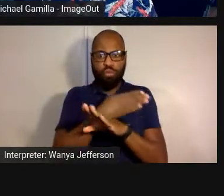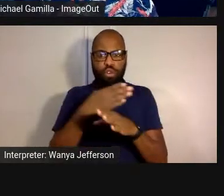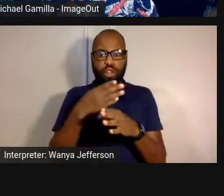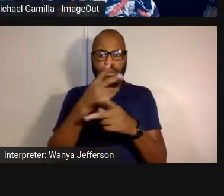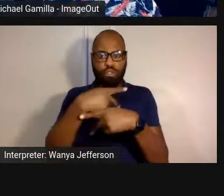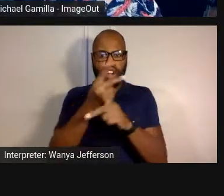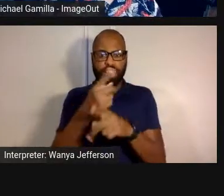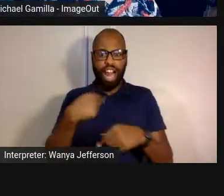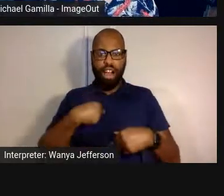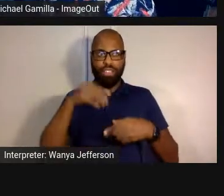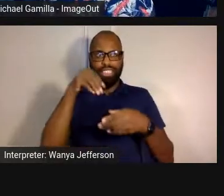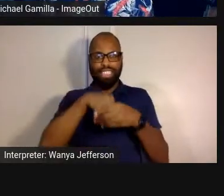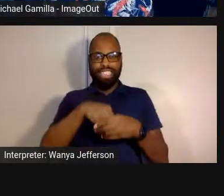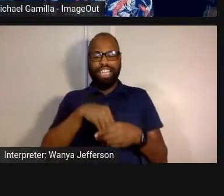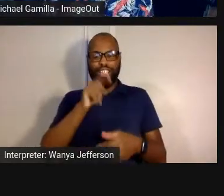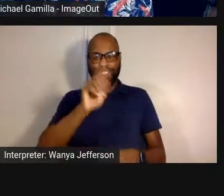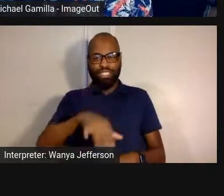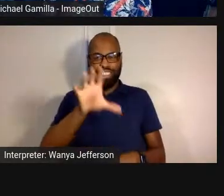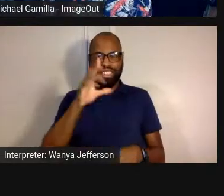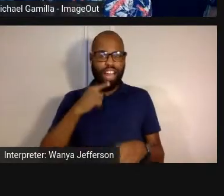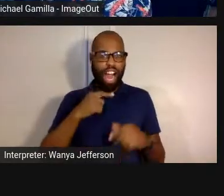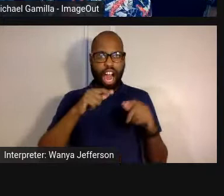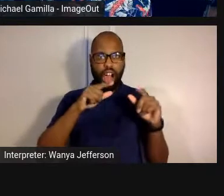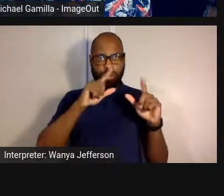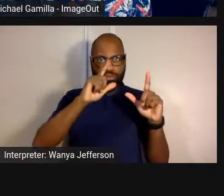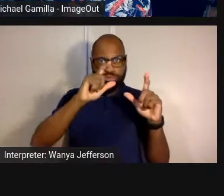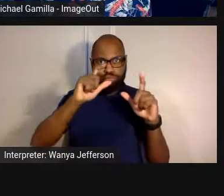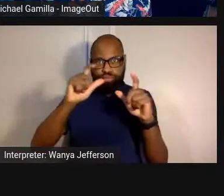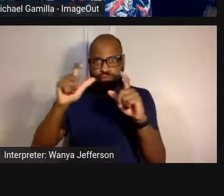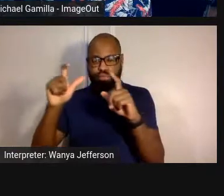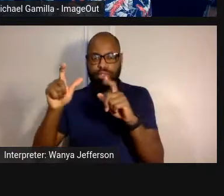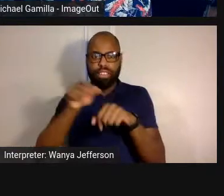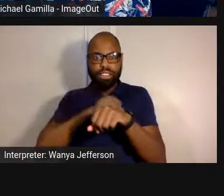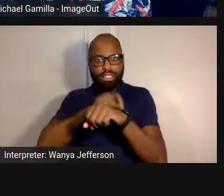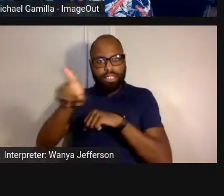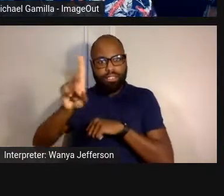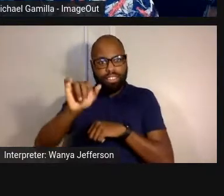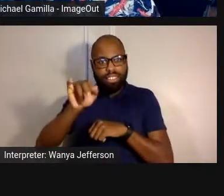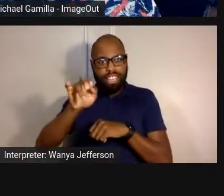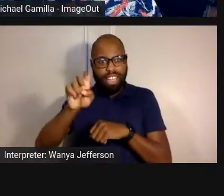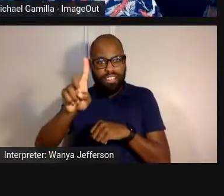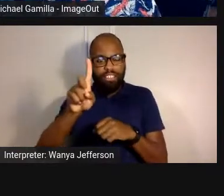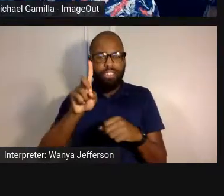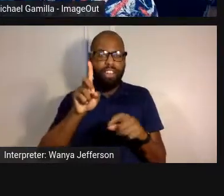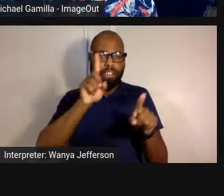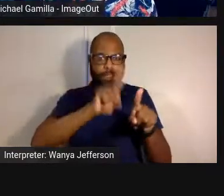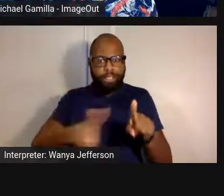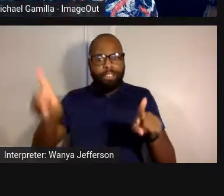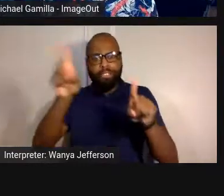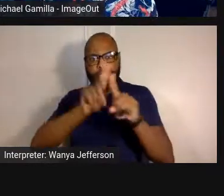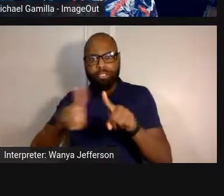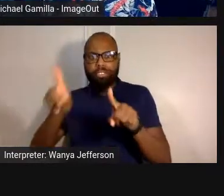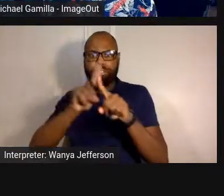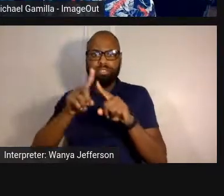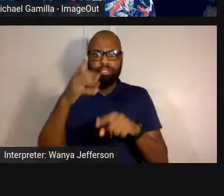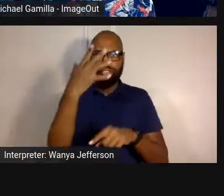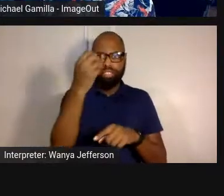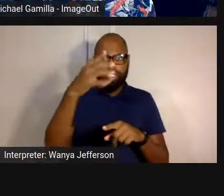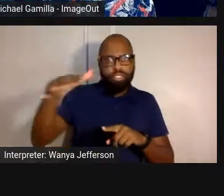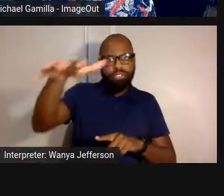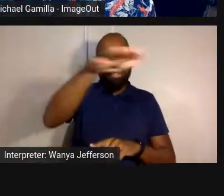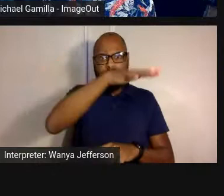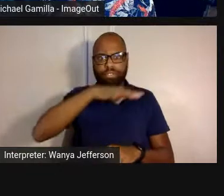I was literally taking pictures and sending them to David. I was taking pictures of all different exteriors that we wanted to use, as